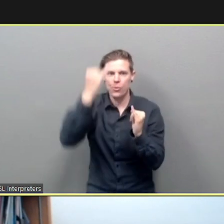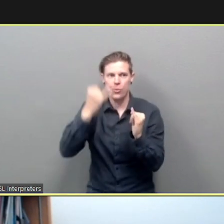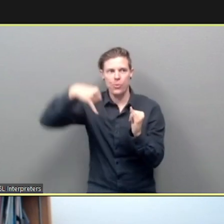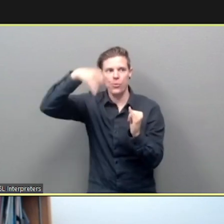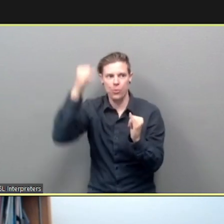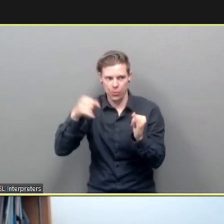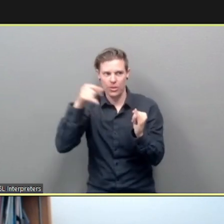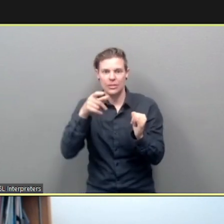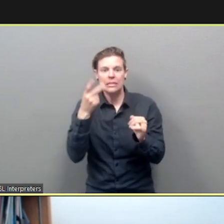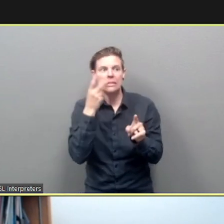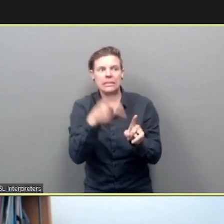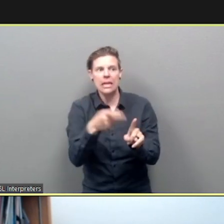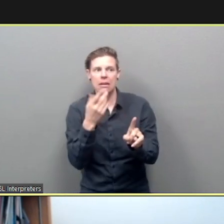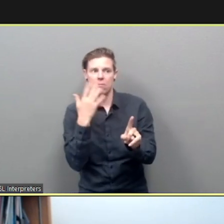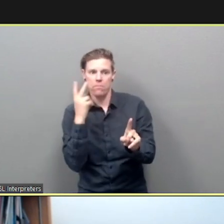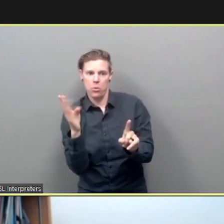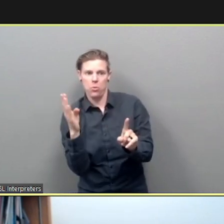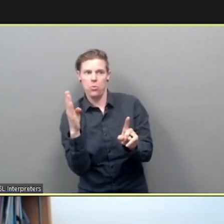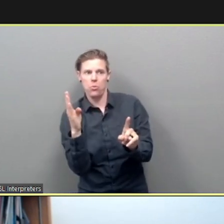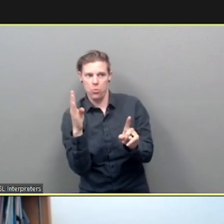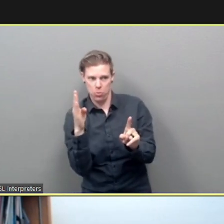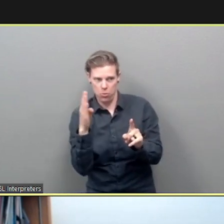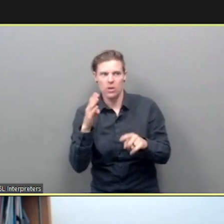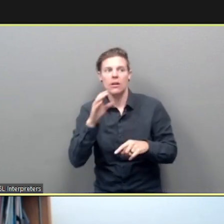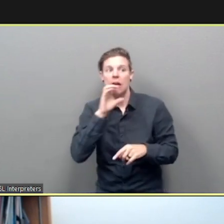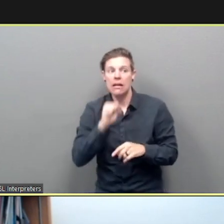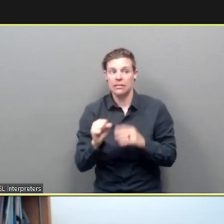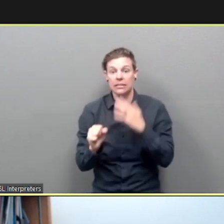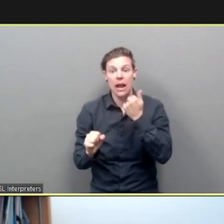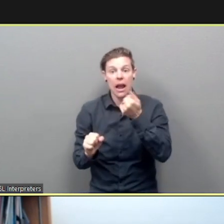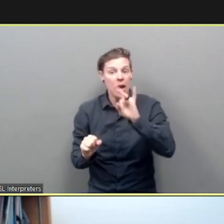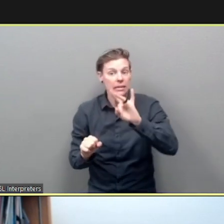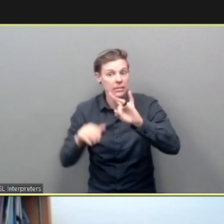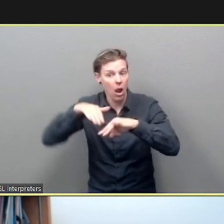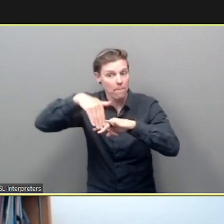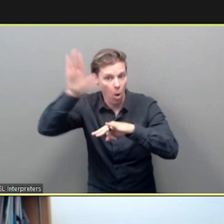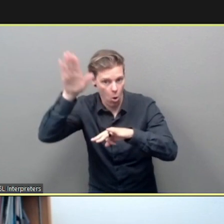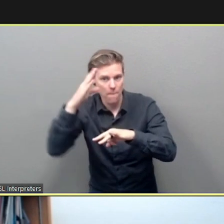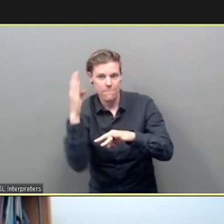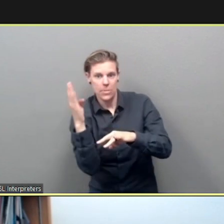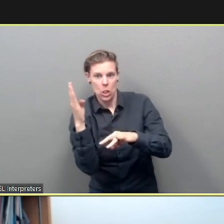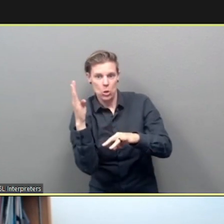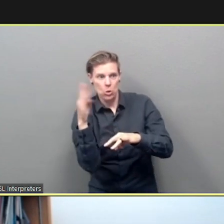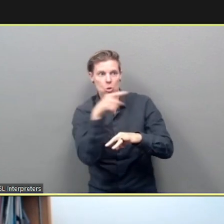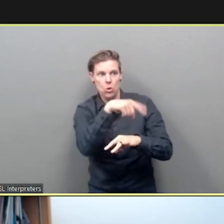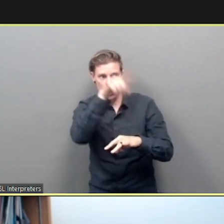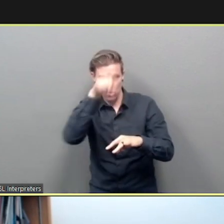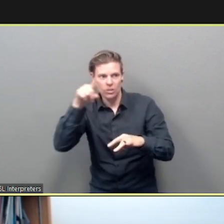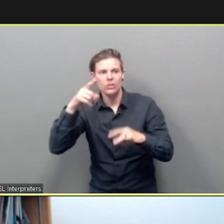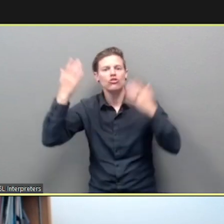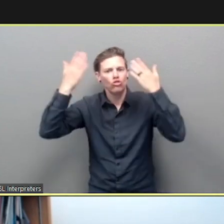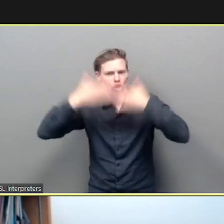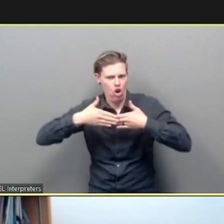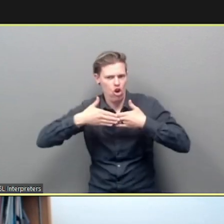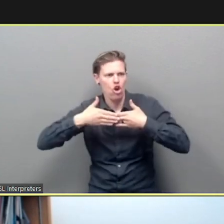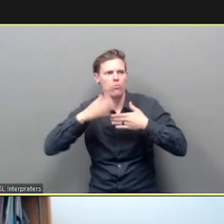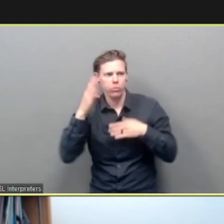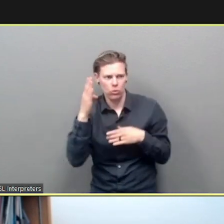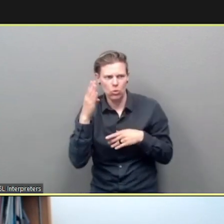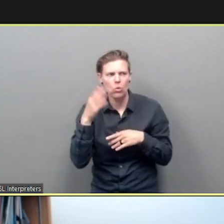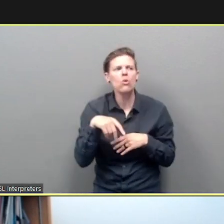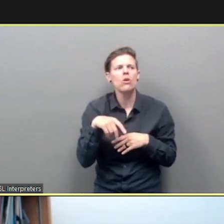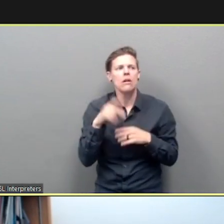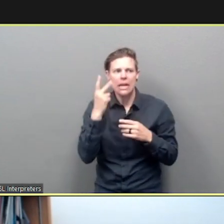a comparison for you. This is 18 and over, and then you can see the case rates or the cases